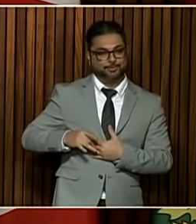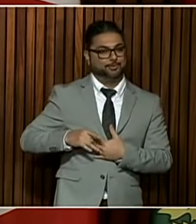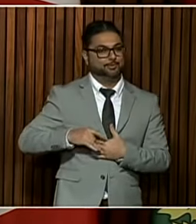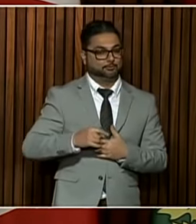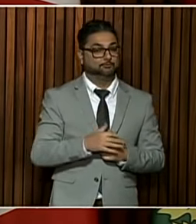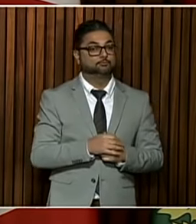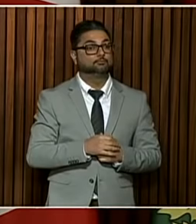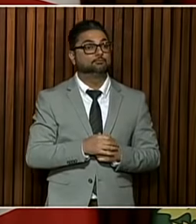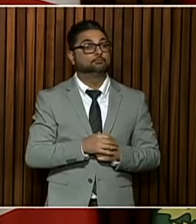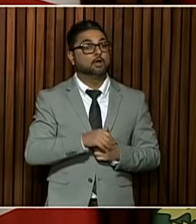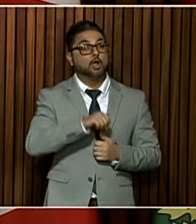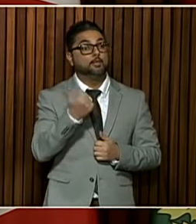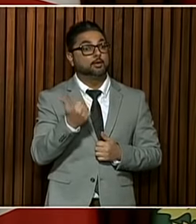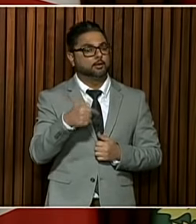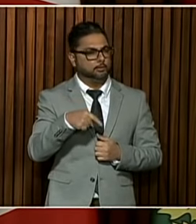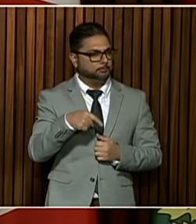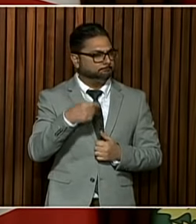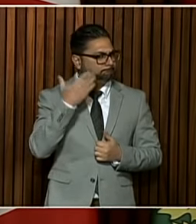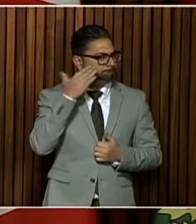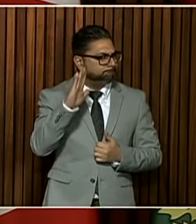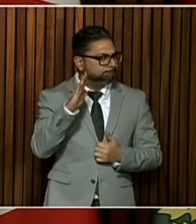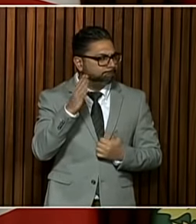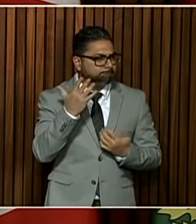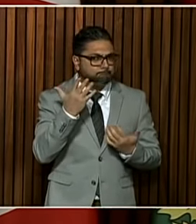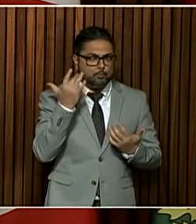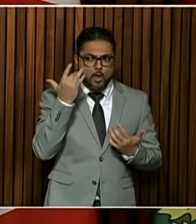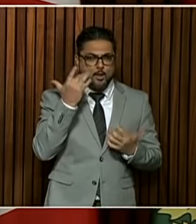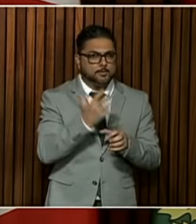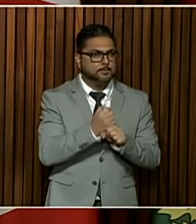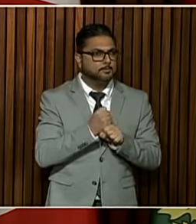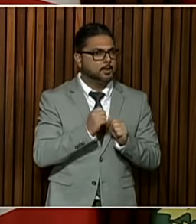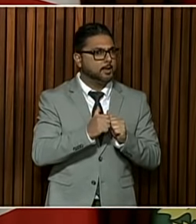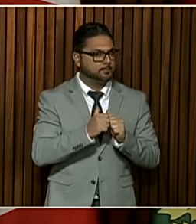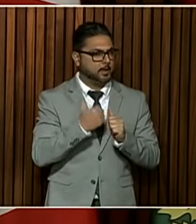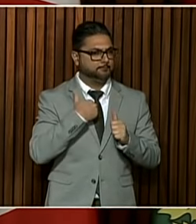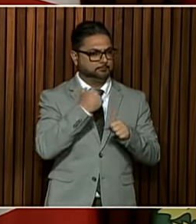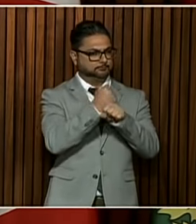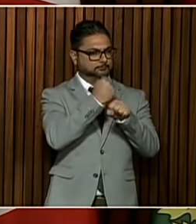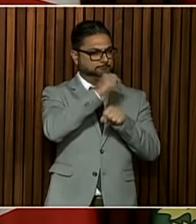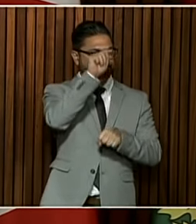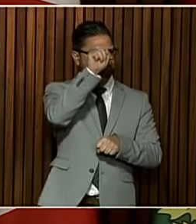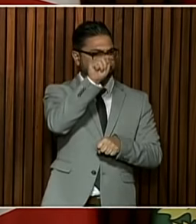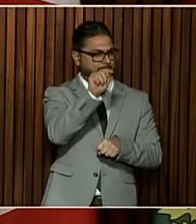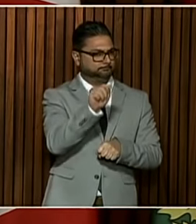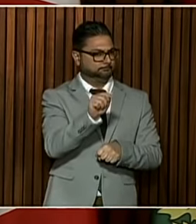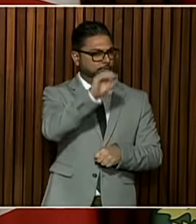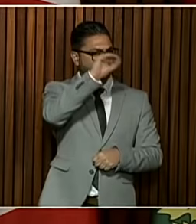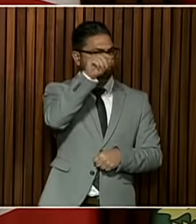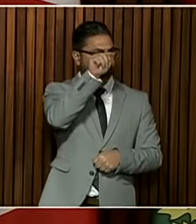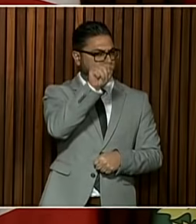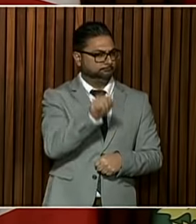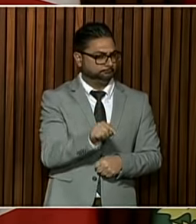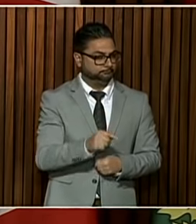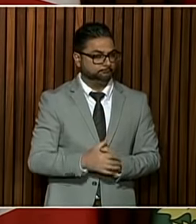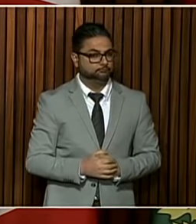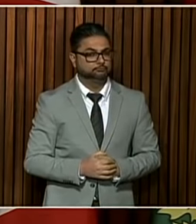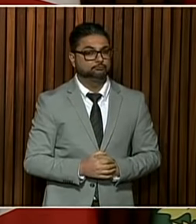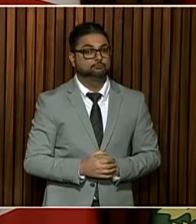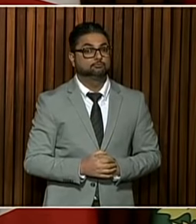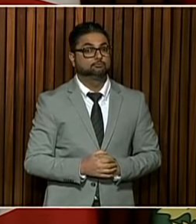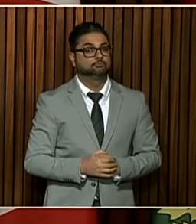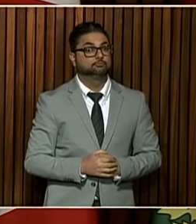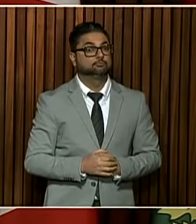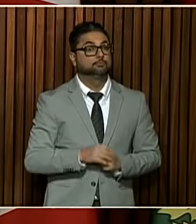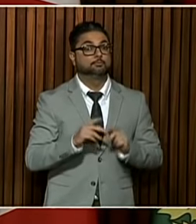the United States is the top destination they came from. The